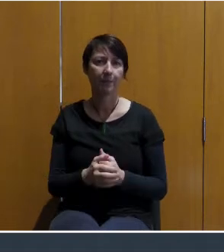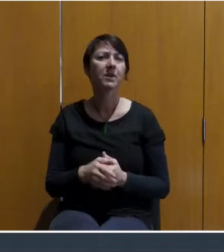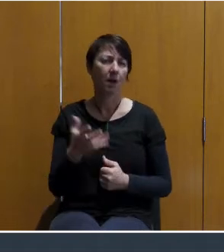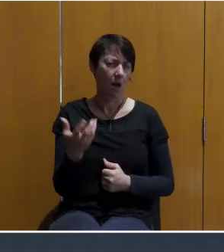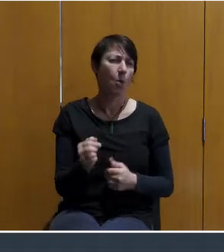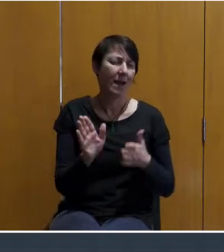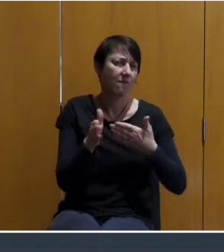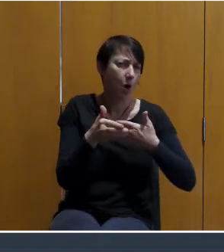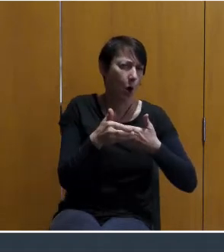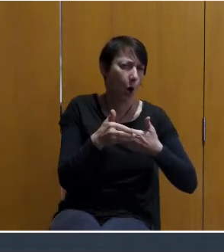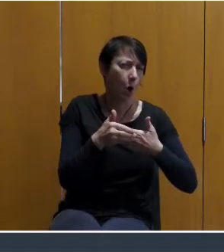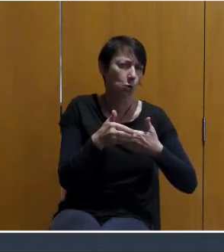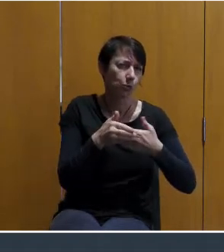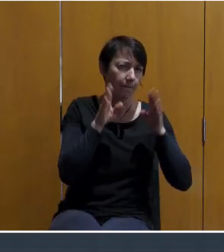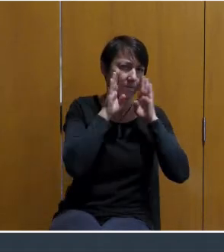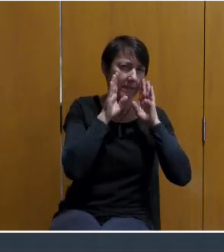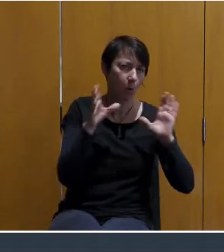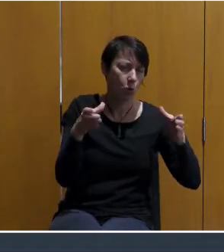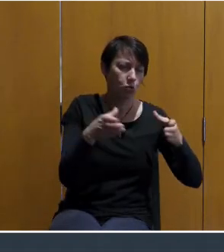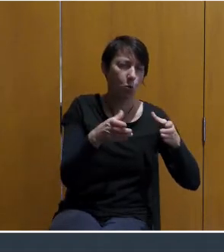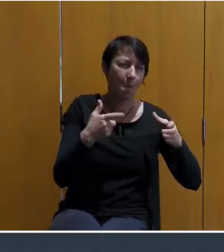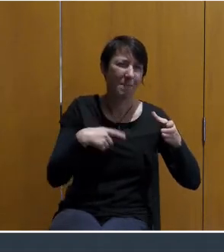who were, what do they call them, trolls.